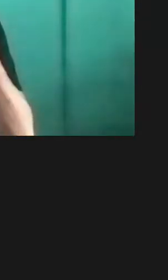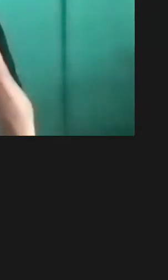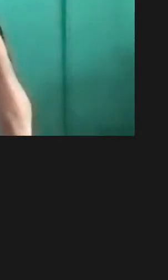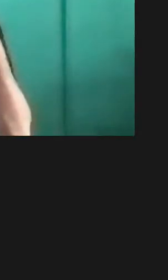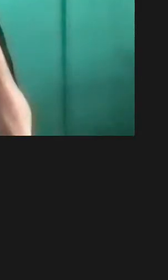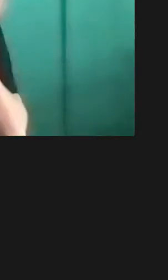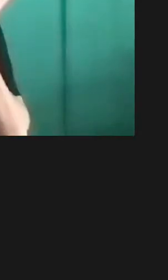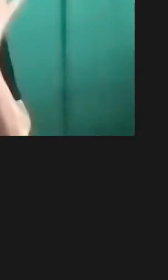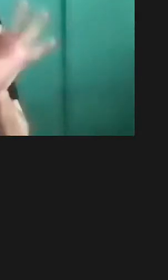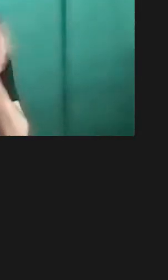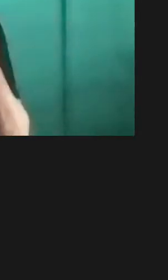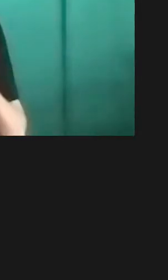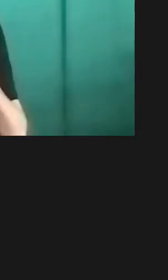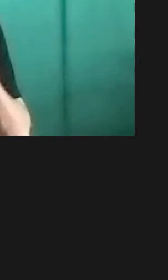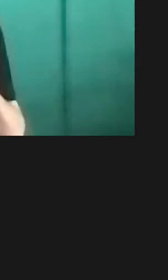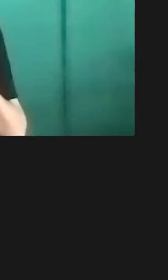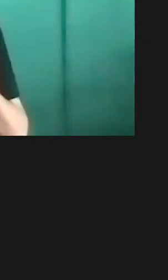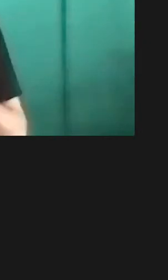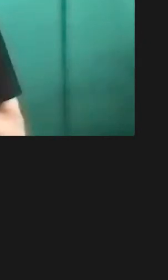much.